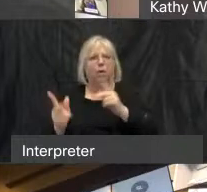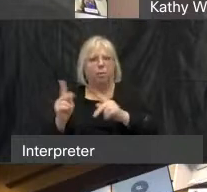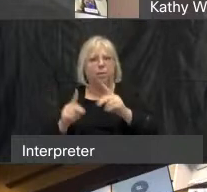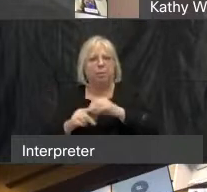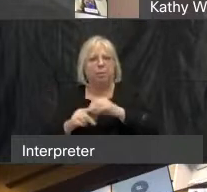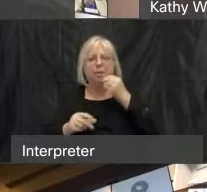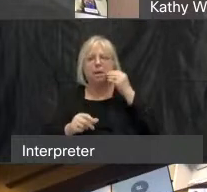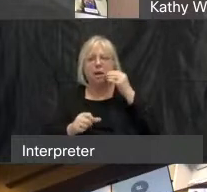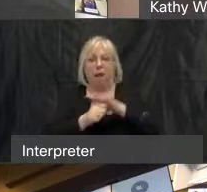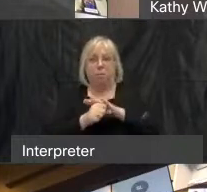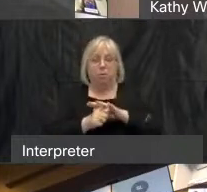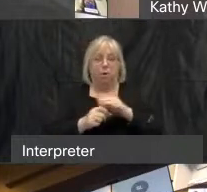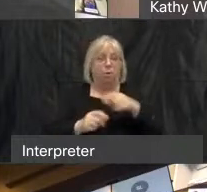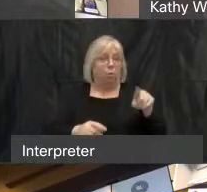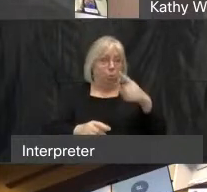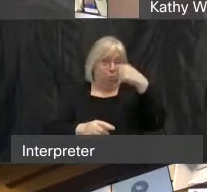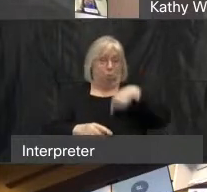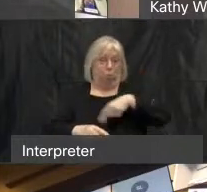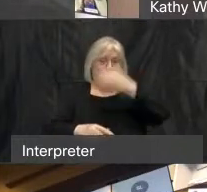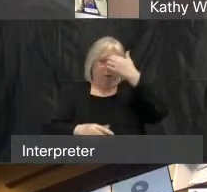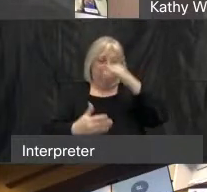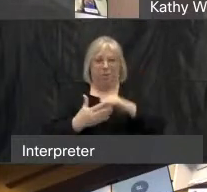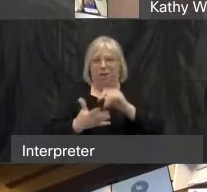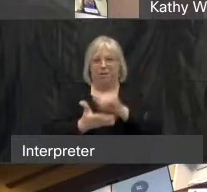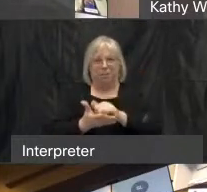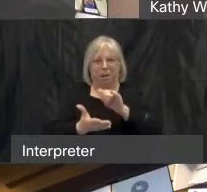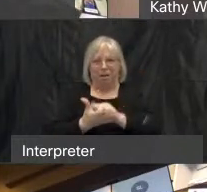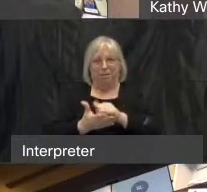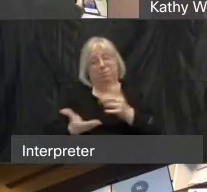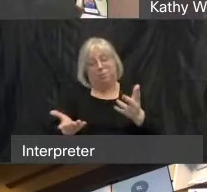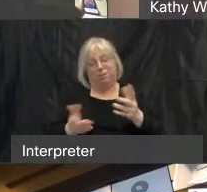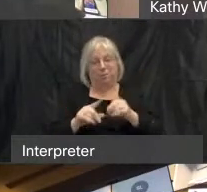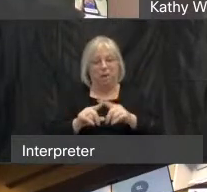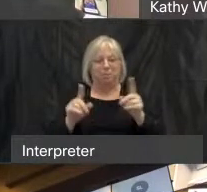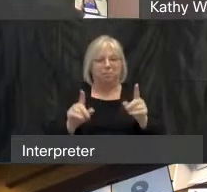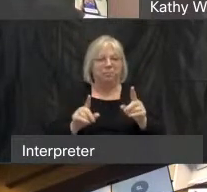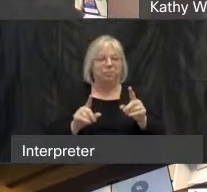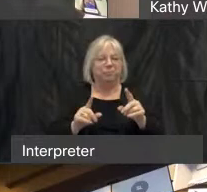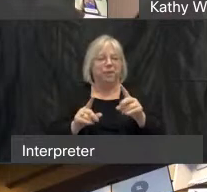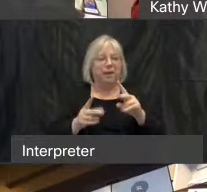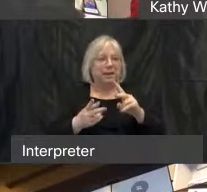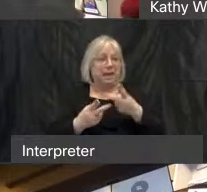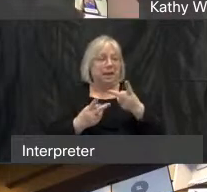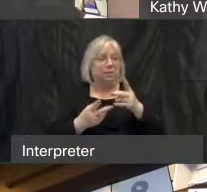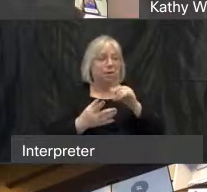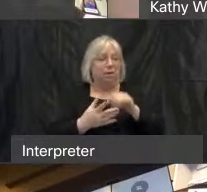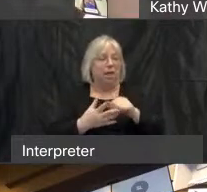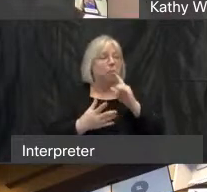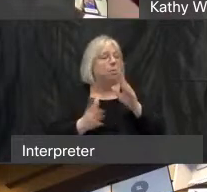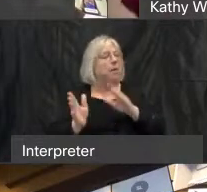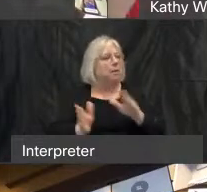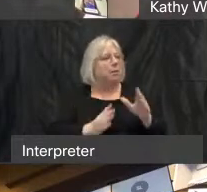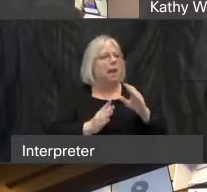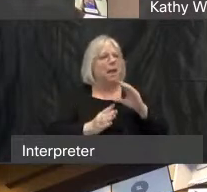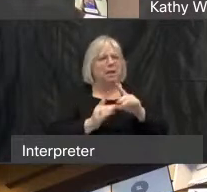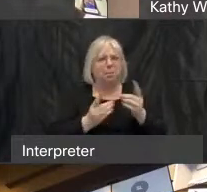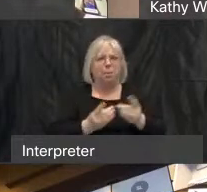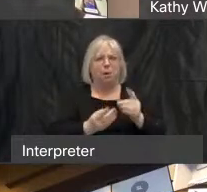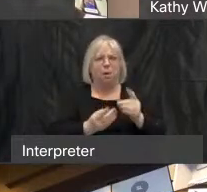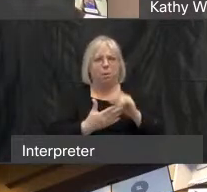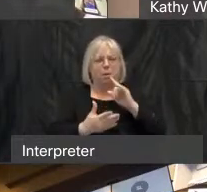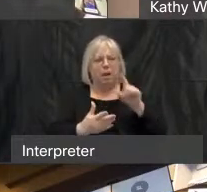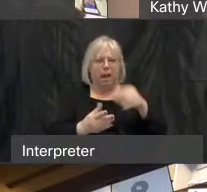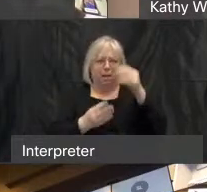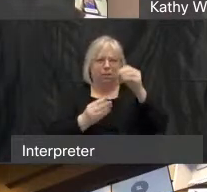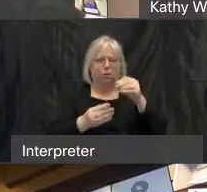know that's impossible for me to do, because first of all, I don't know them all. Second of all, that would be our planning department that would be notifying